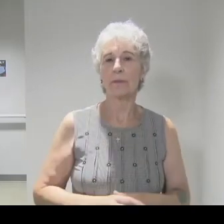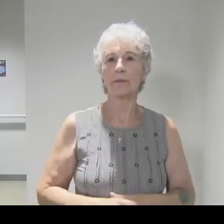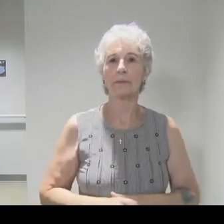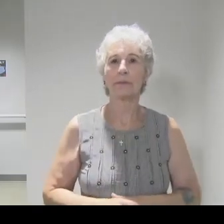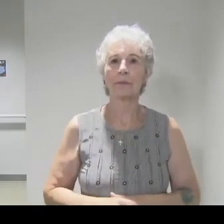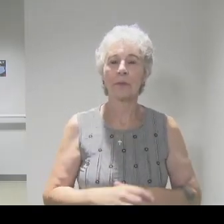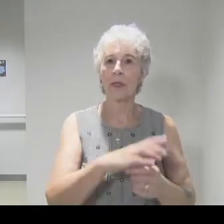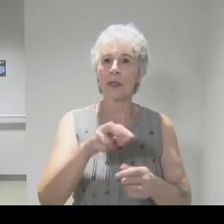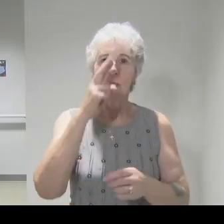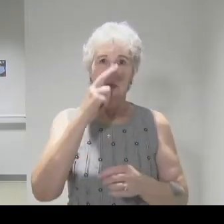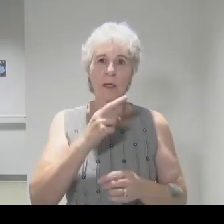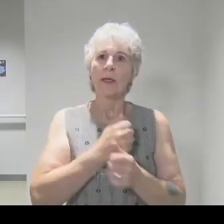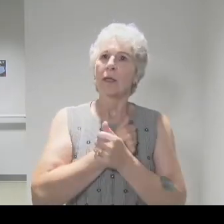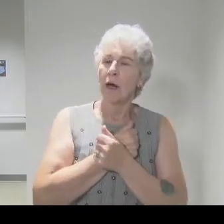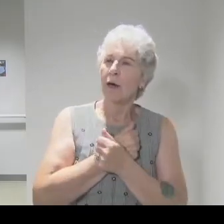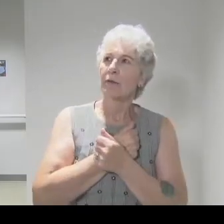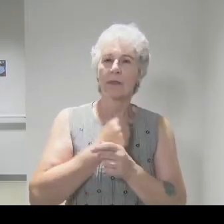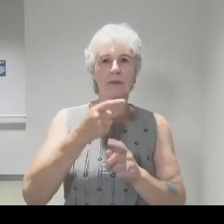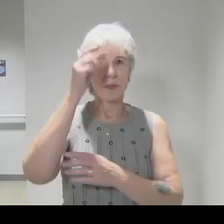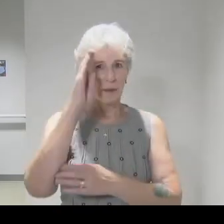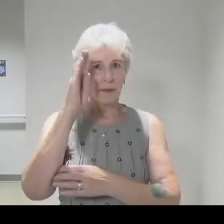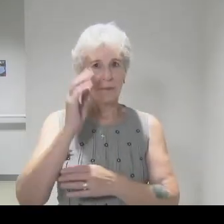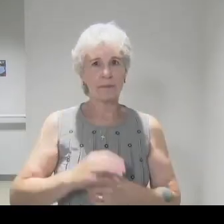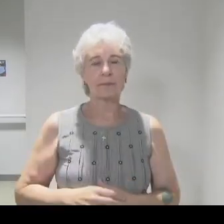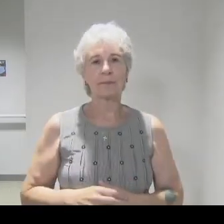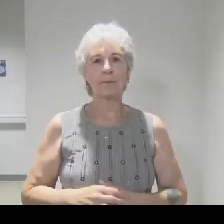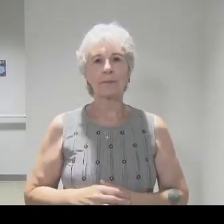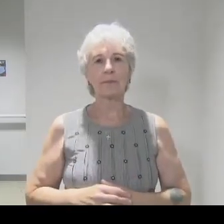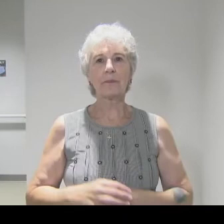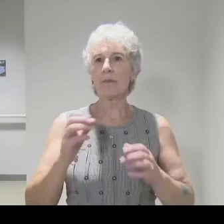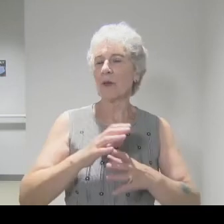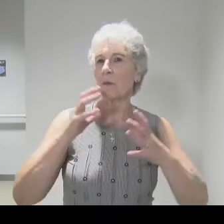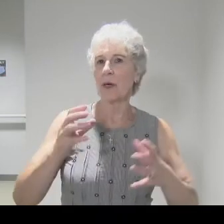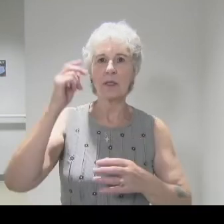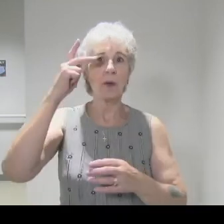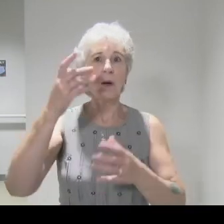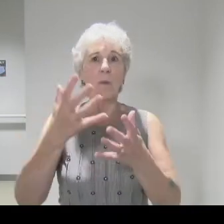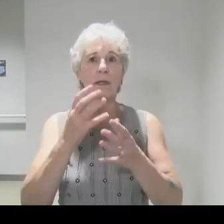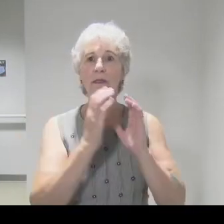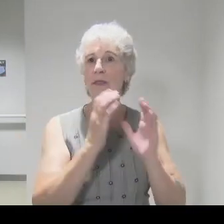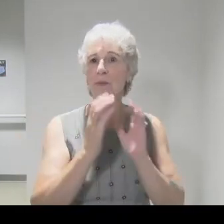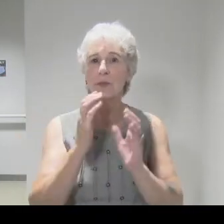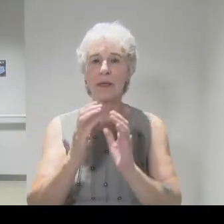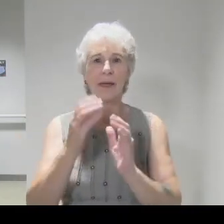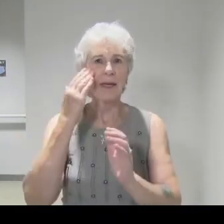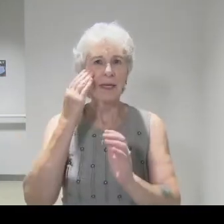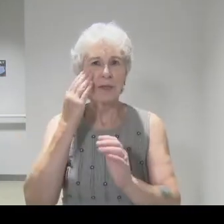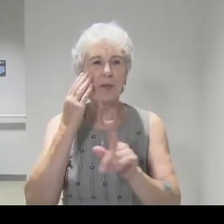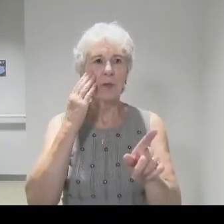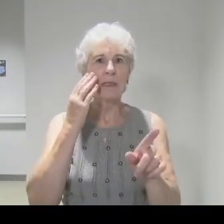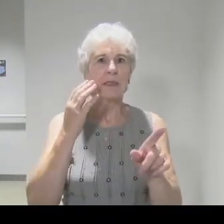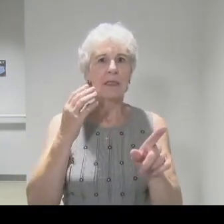And these Romans were loved by God. They were beloved so much that Paul wanted to communicate to them. He knew the